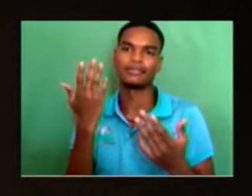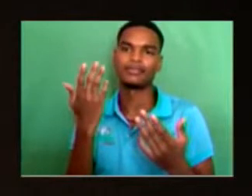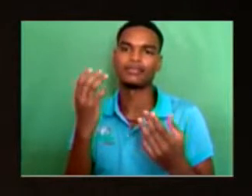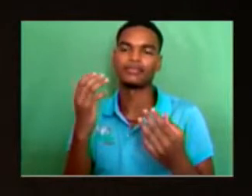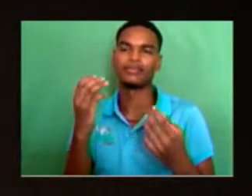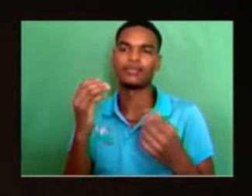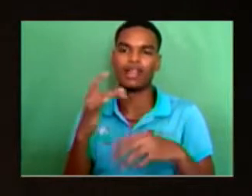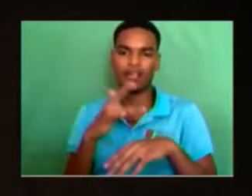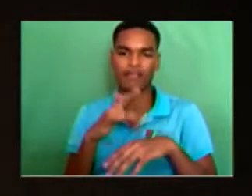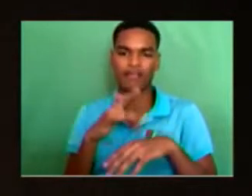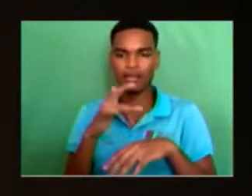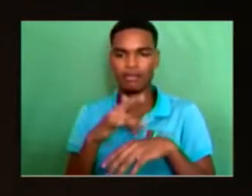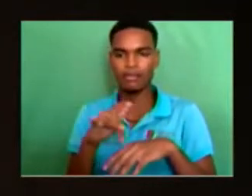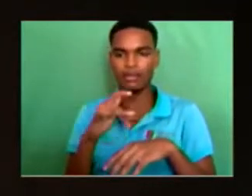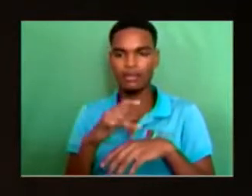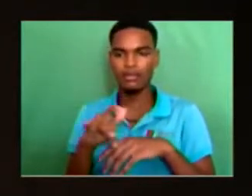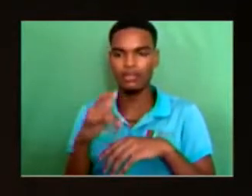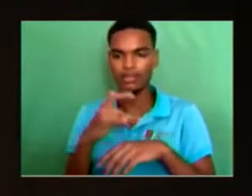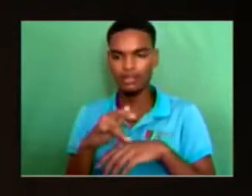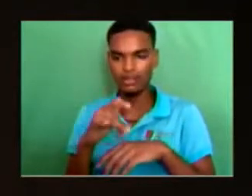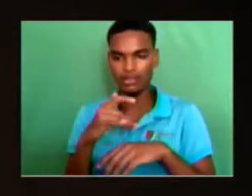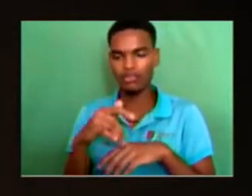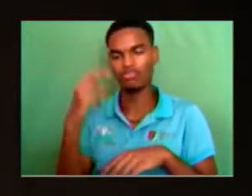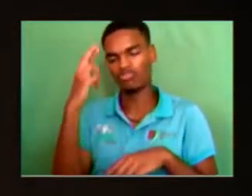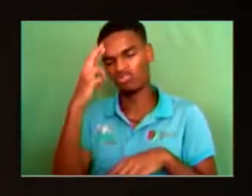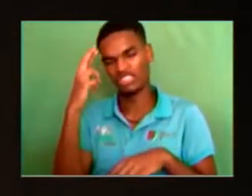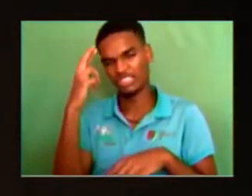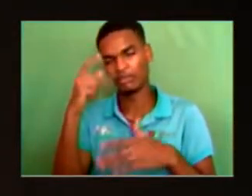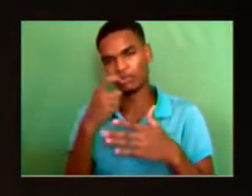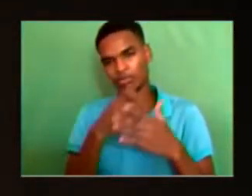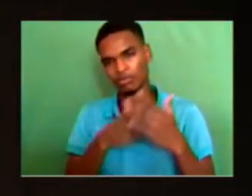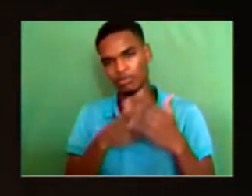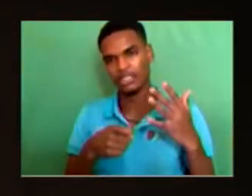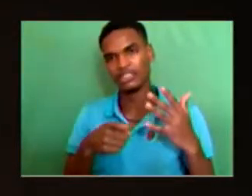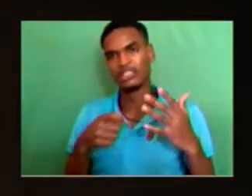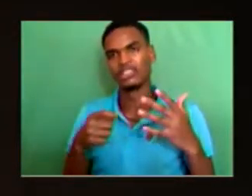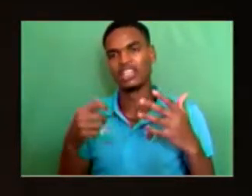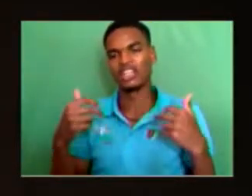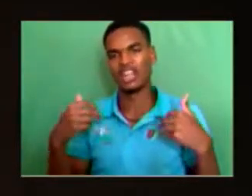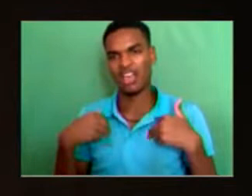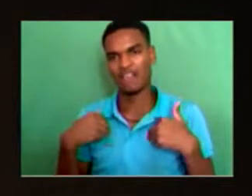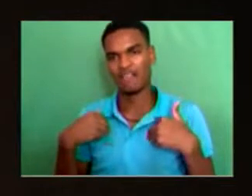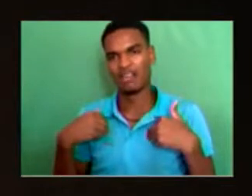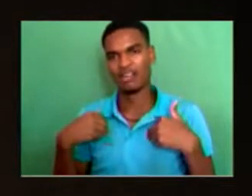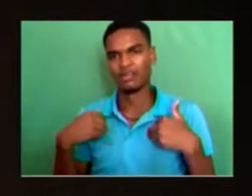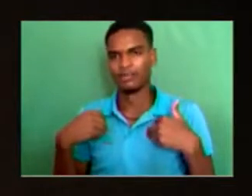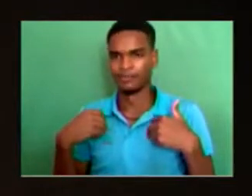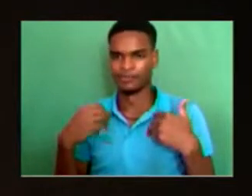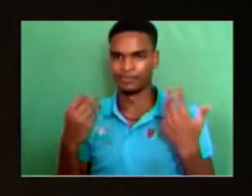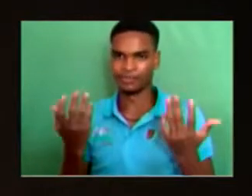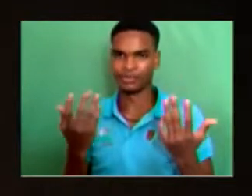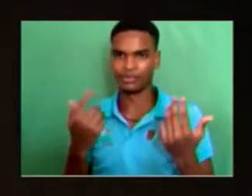available at a reasonable price point that have, let's say, the U.S. as its